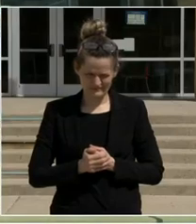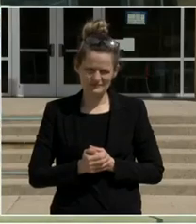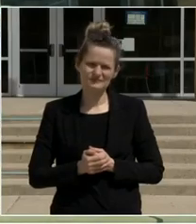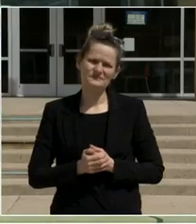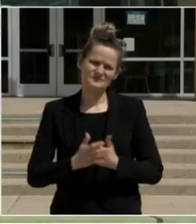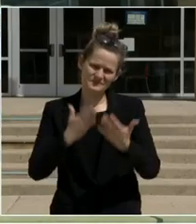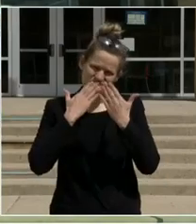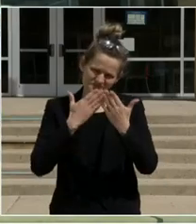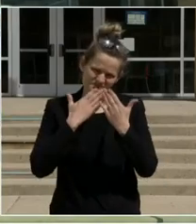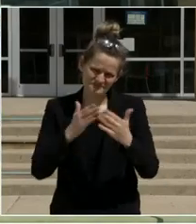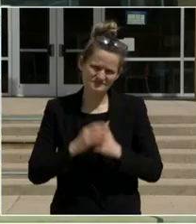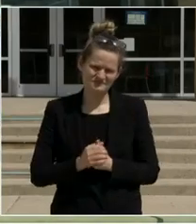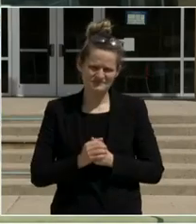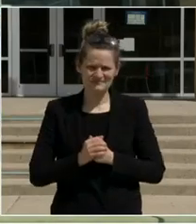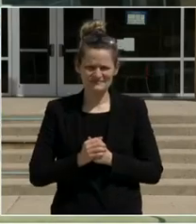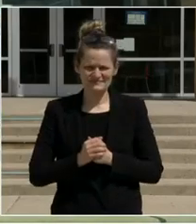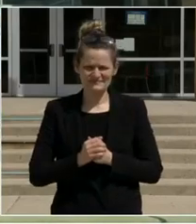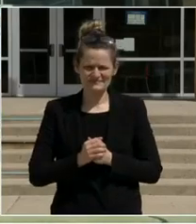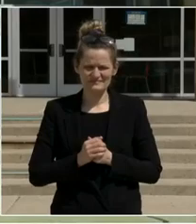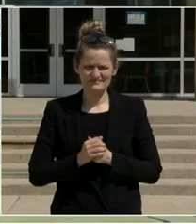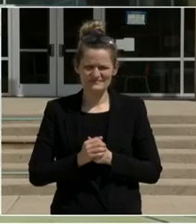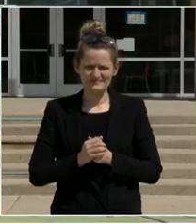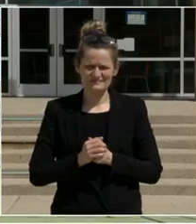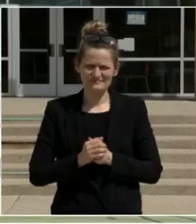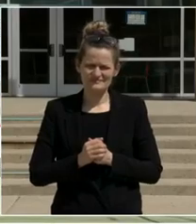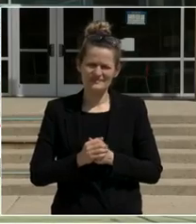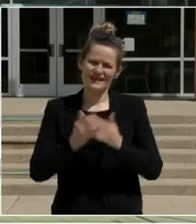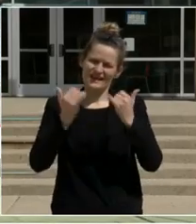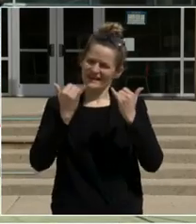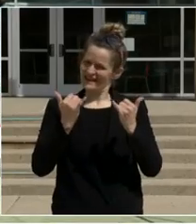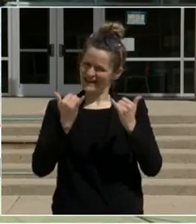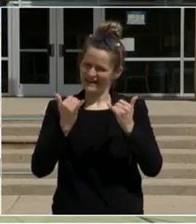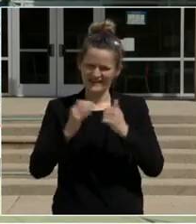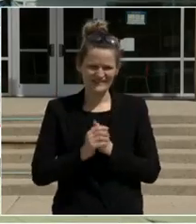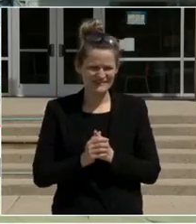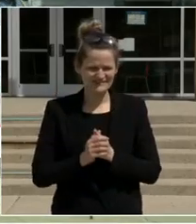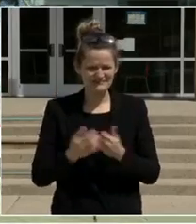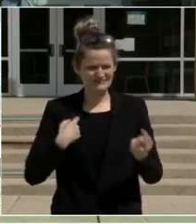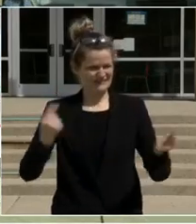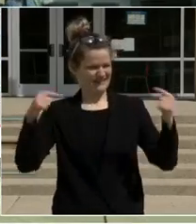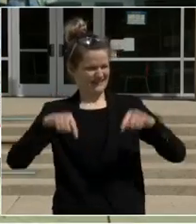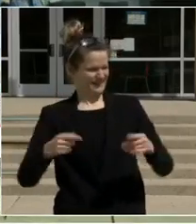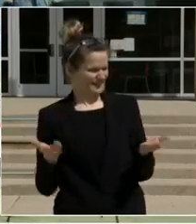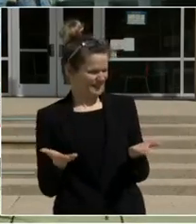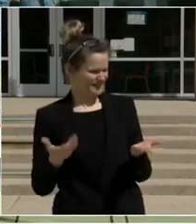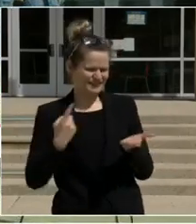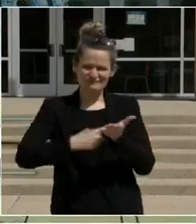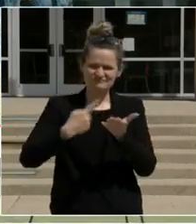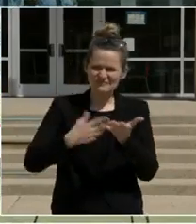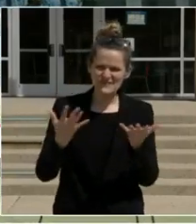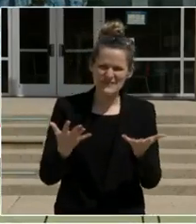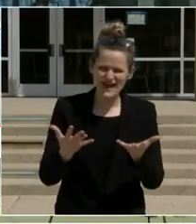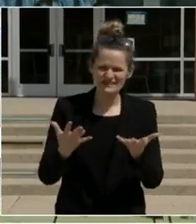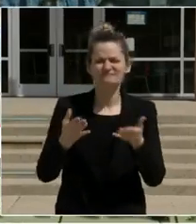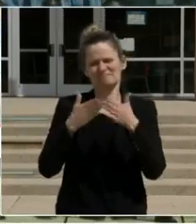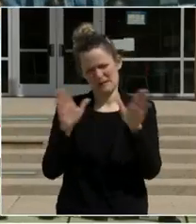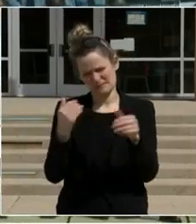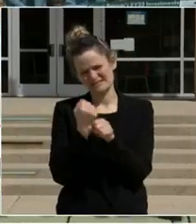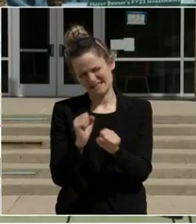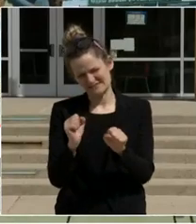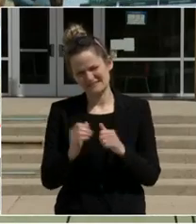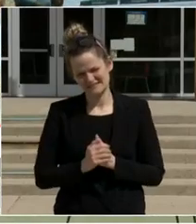Thank you. So we are here to talk about public safety, and you see these